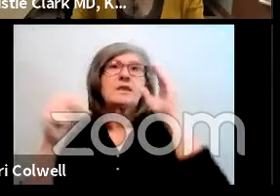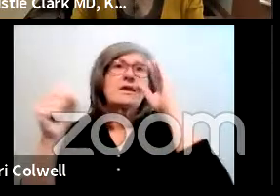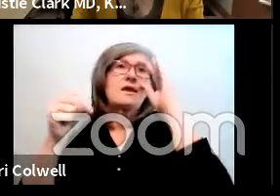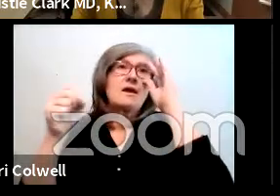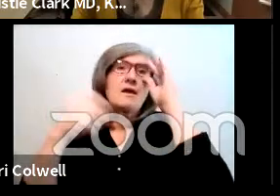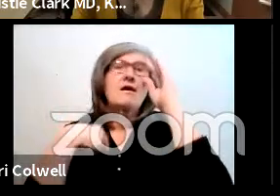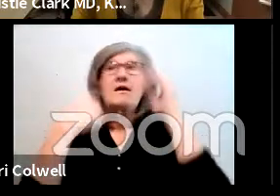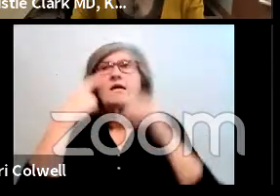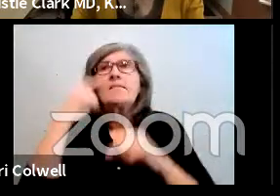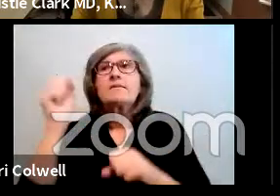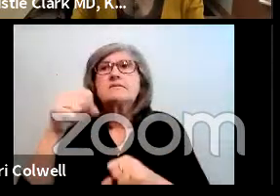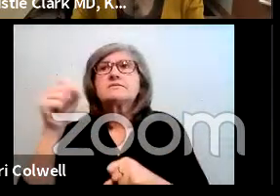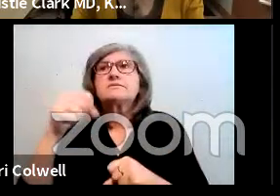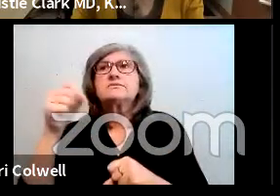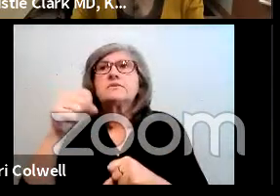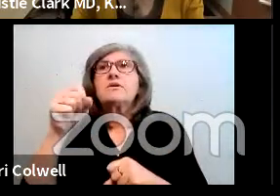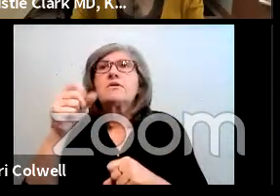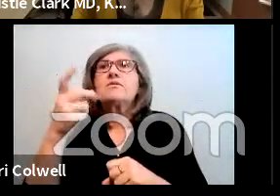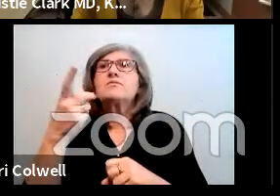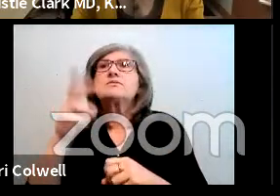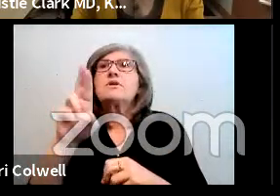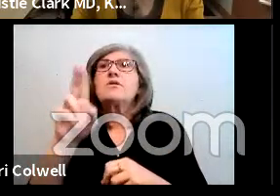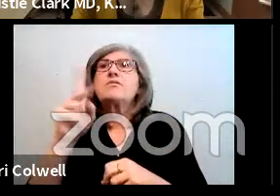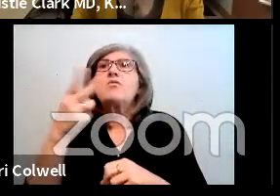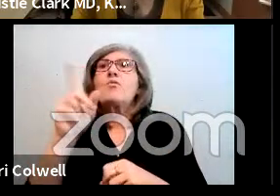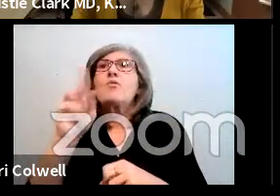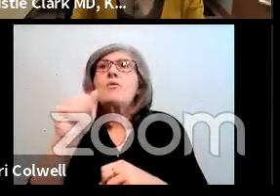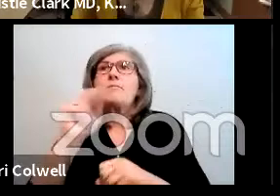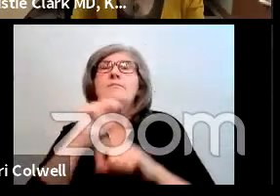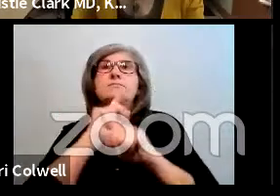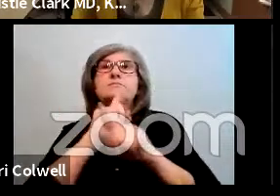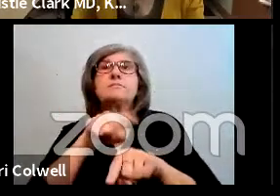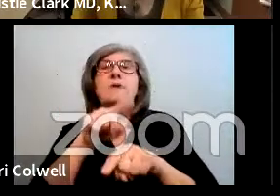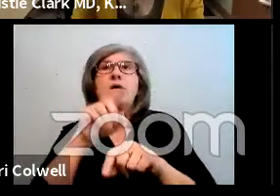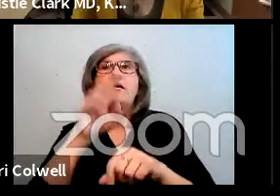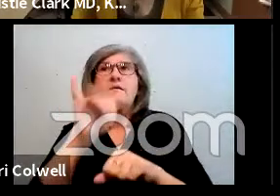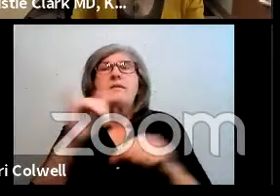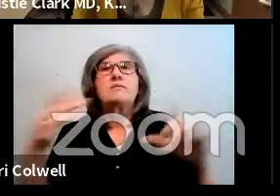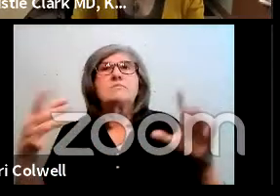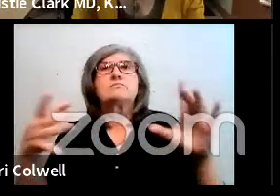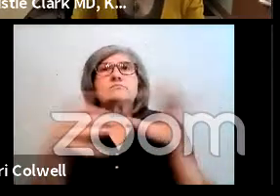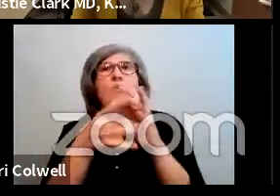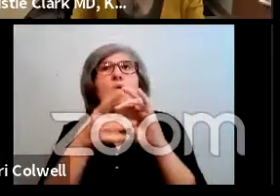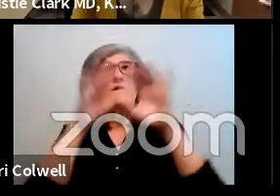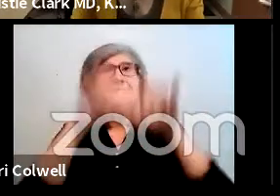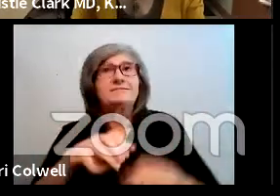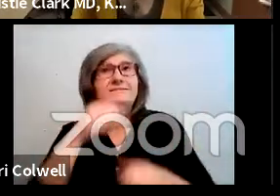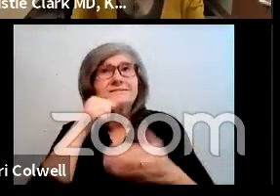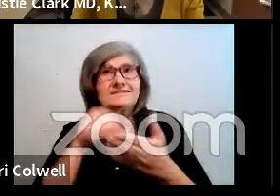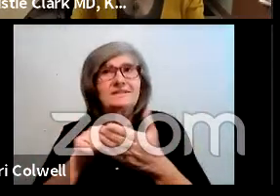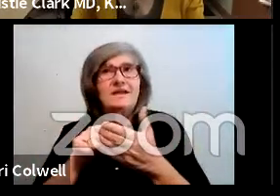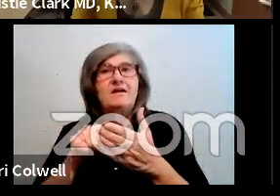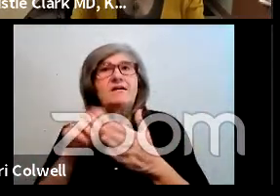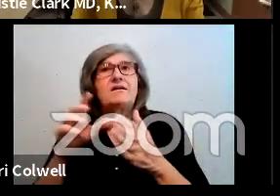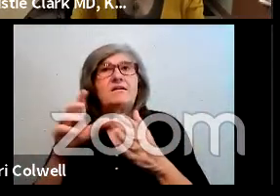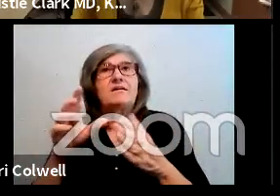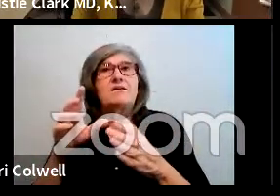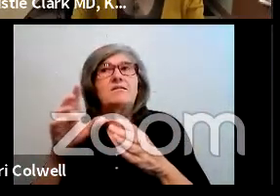I think so. It was, there's certainly a joint statement just discouraging physicians from sharing misinformation